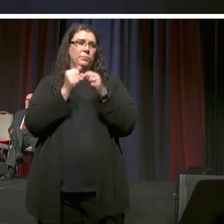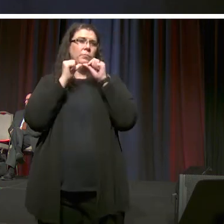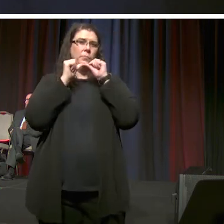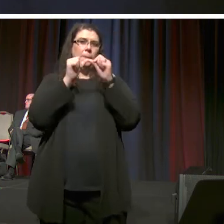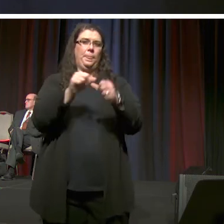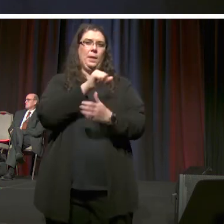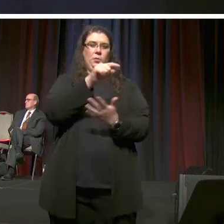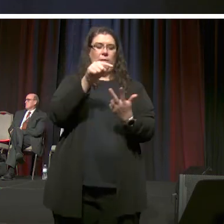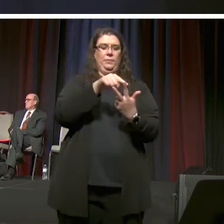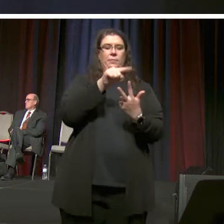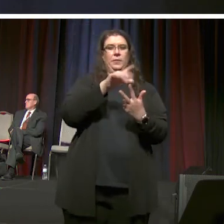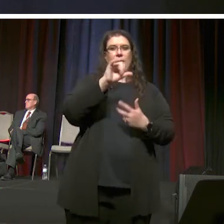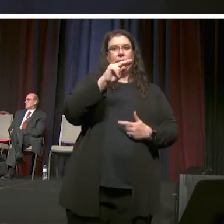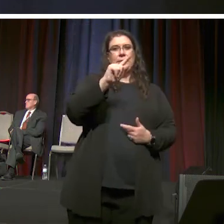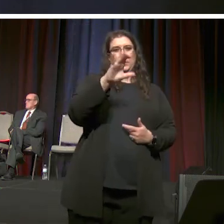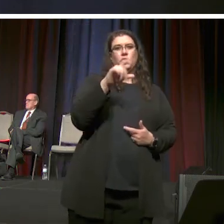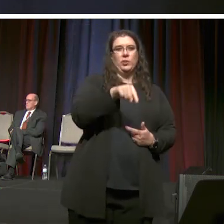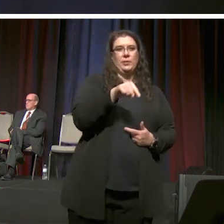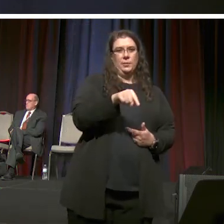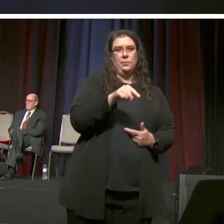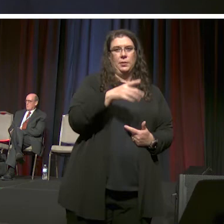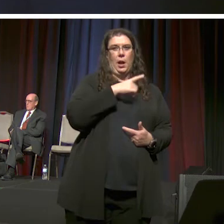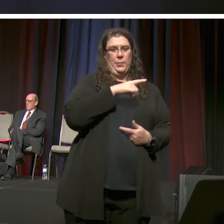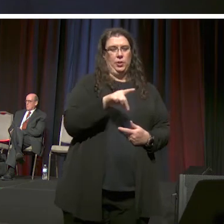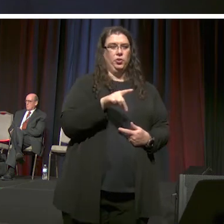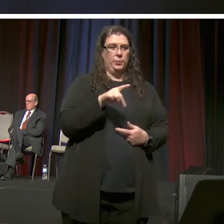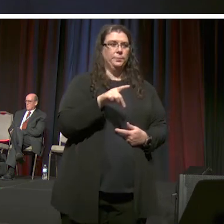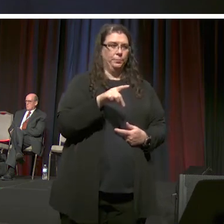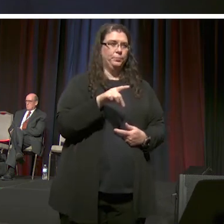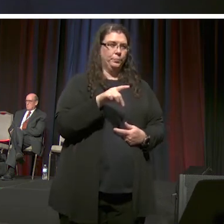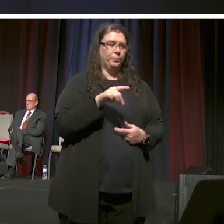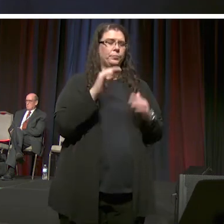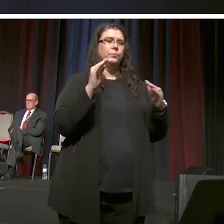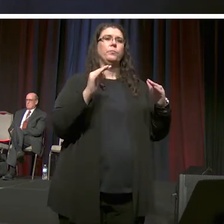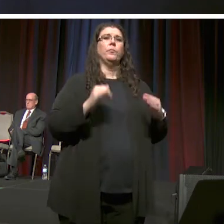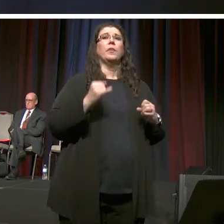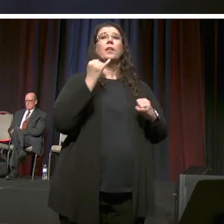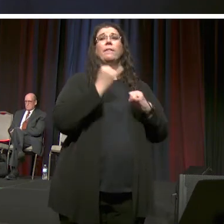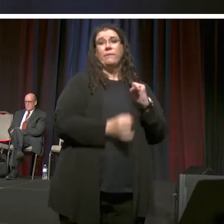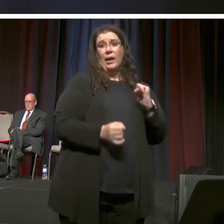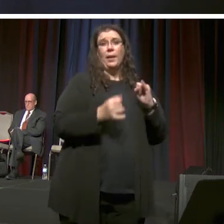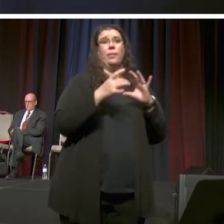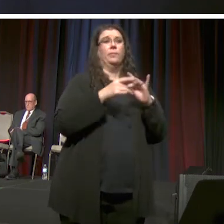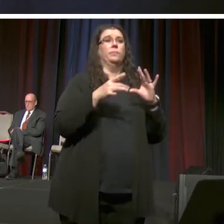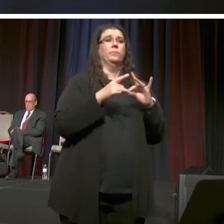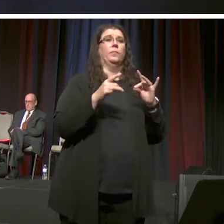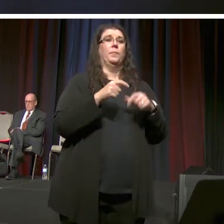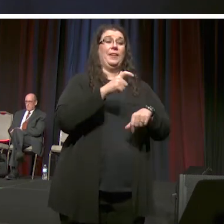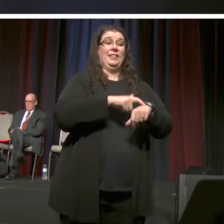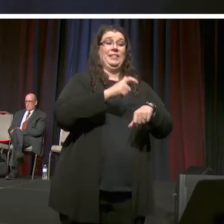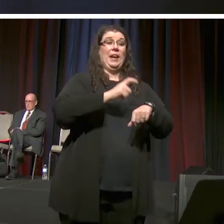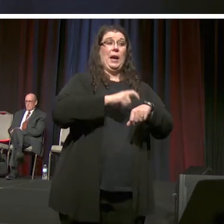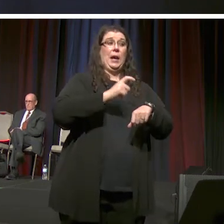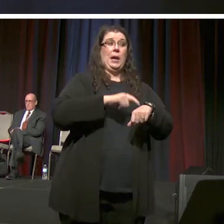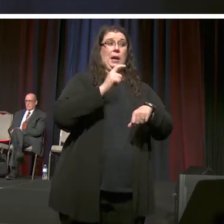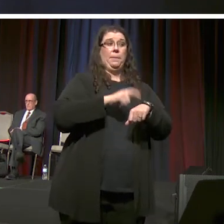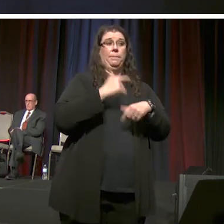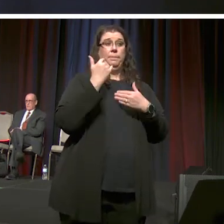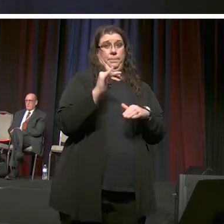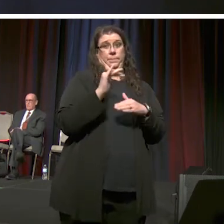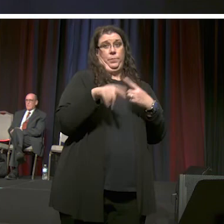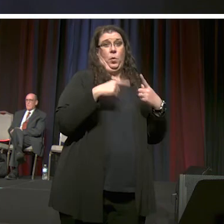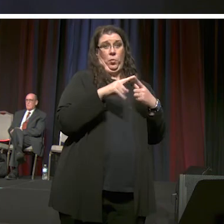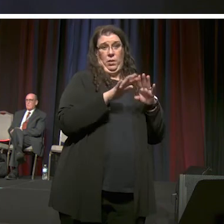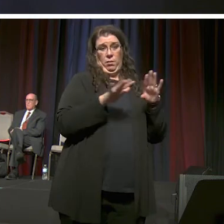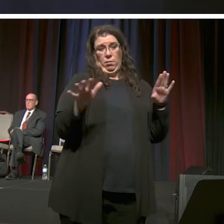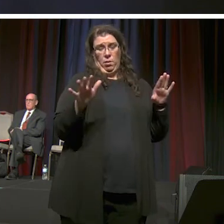in that centrist denomination. And then finally, a word about the timeline. We felt